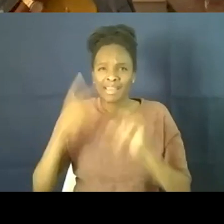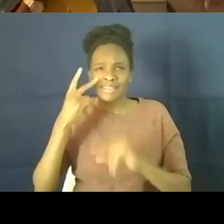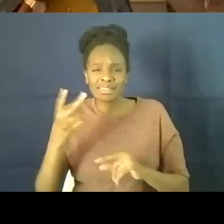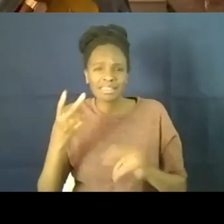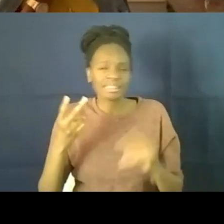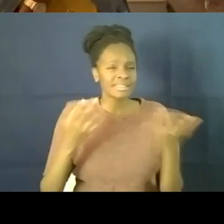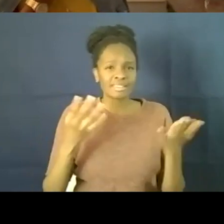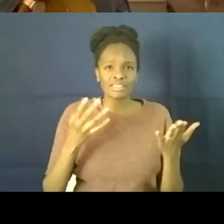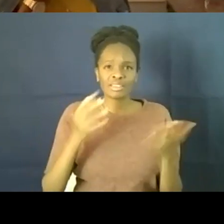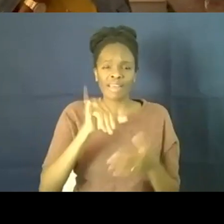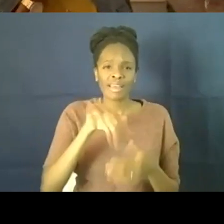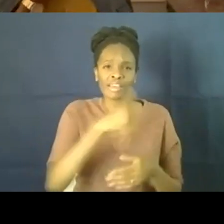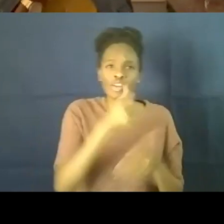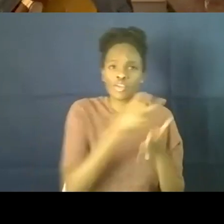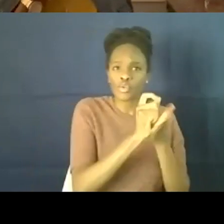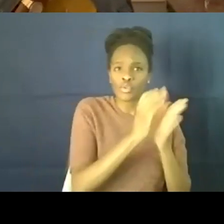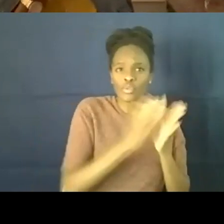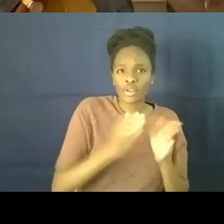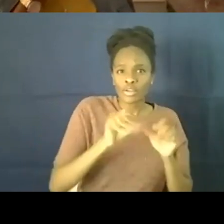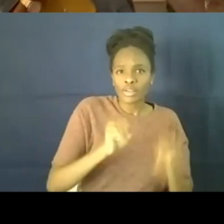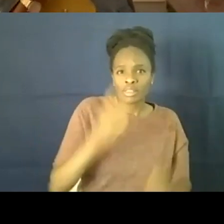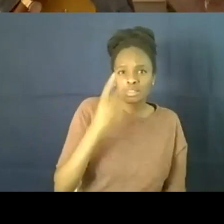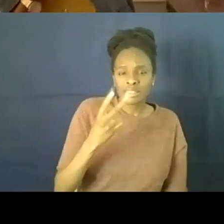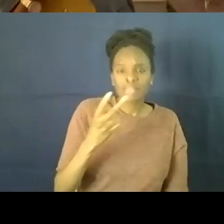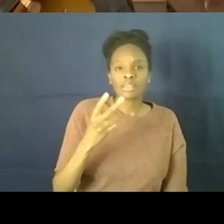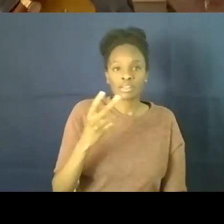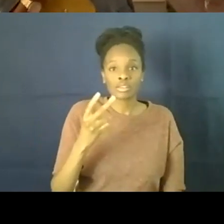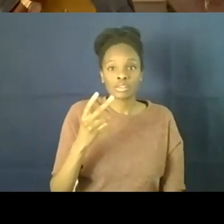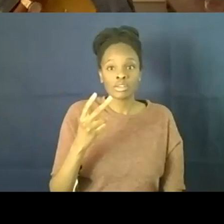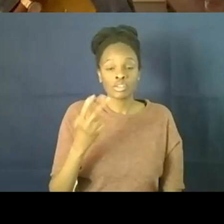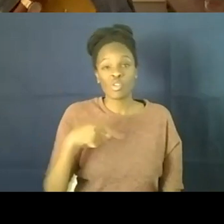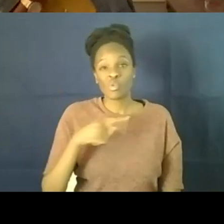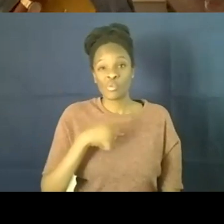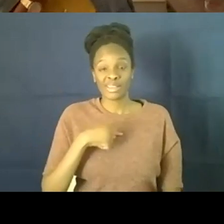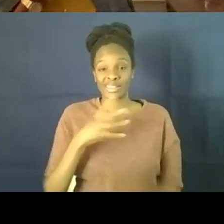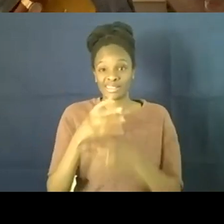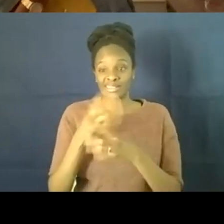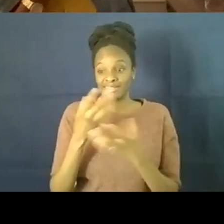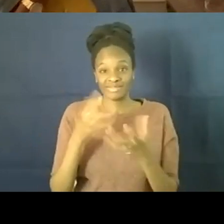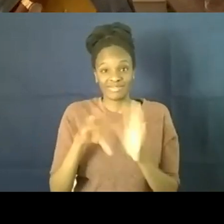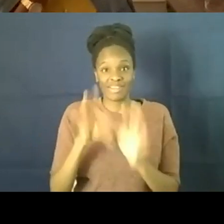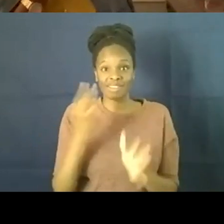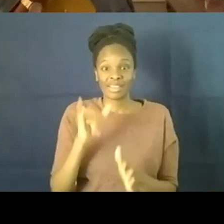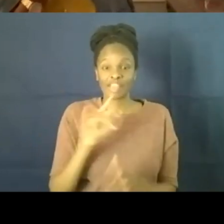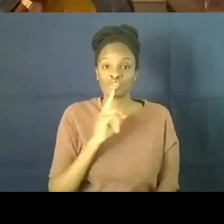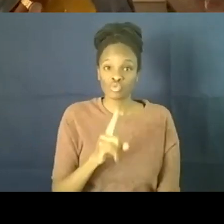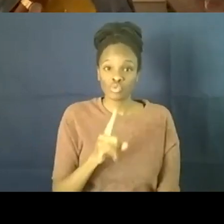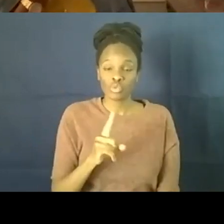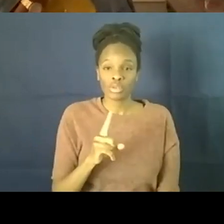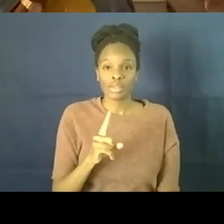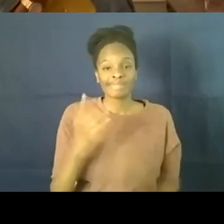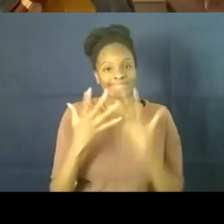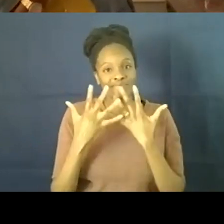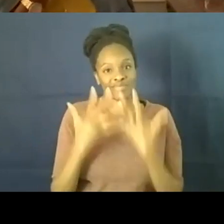see, et cetera? You know, until we feel like we've got something that feels truthful. And unfortunately, odds are a lot of these things end